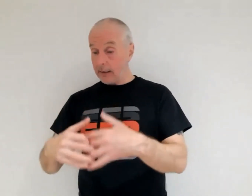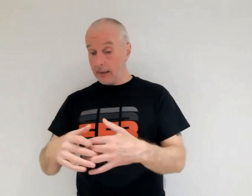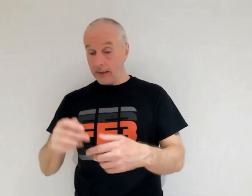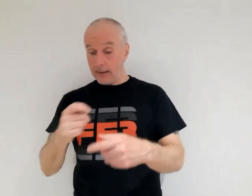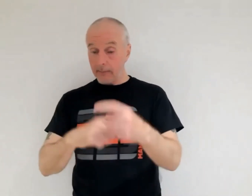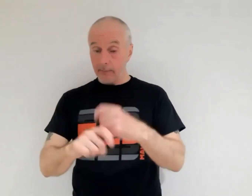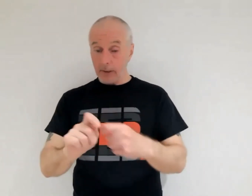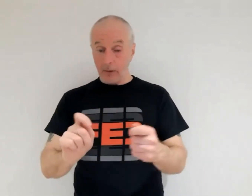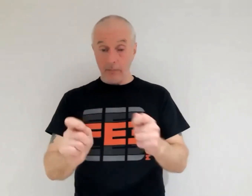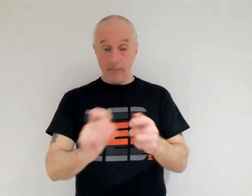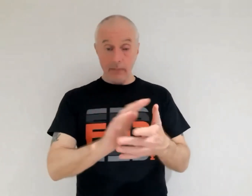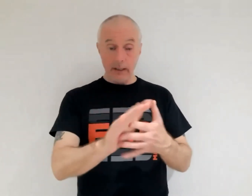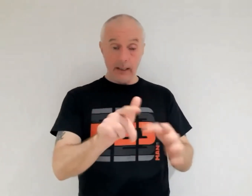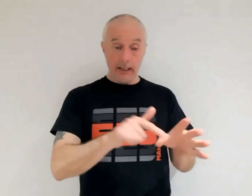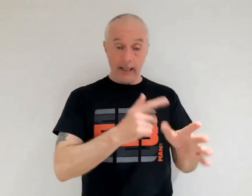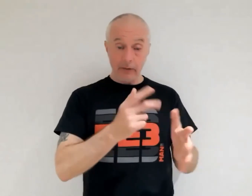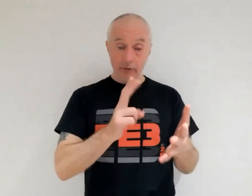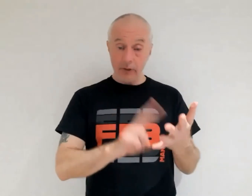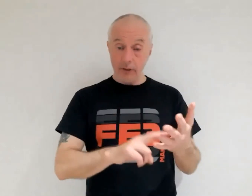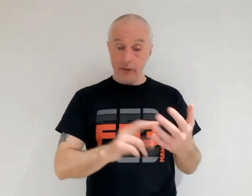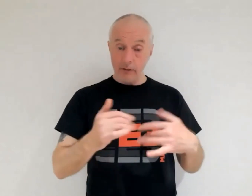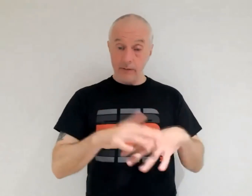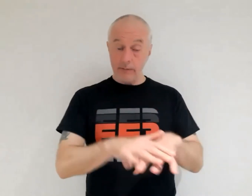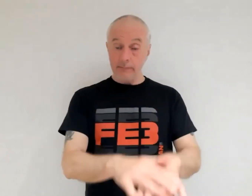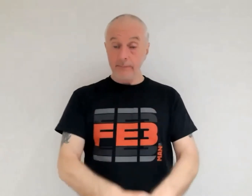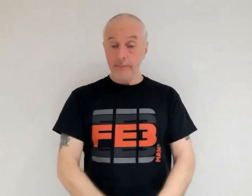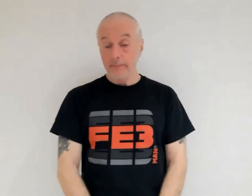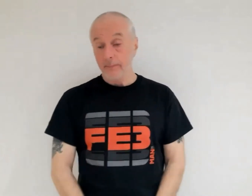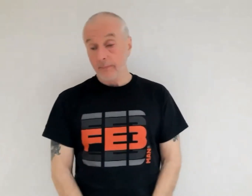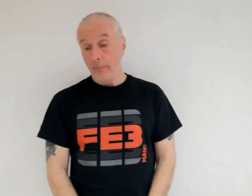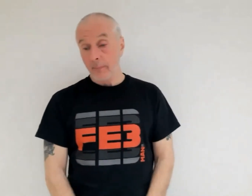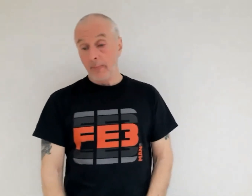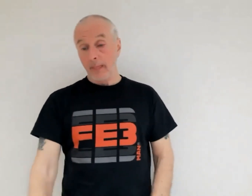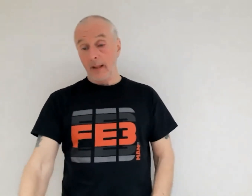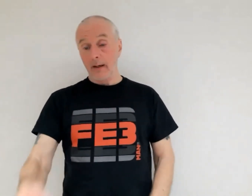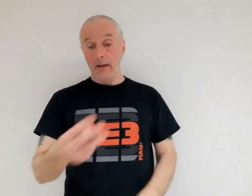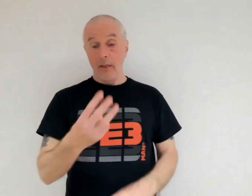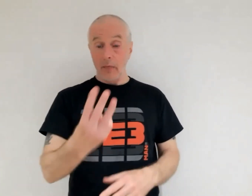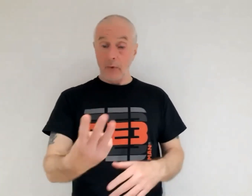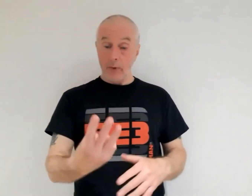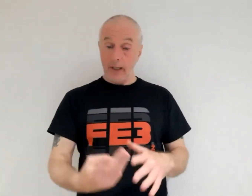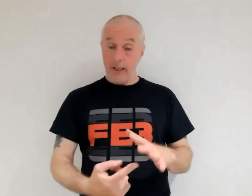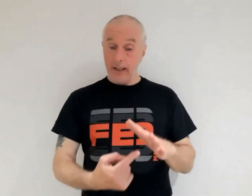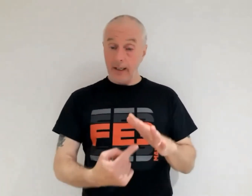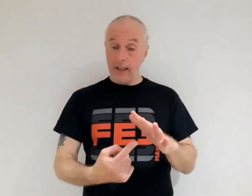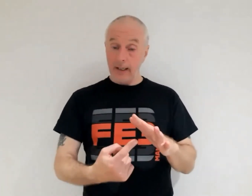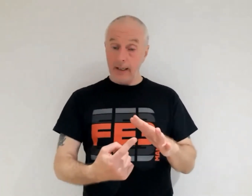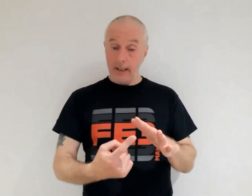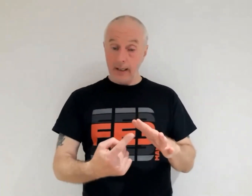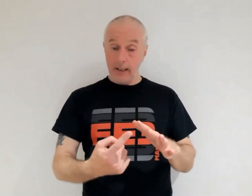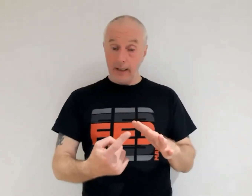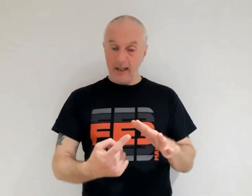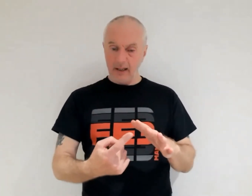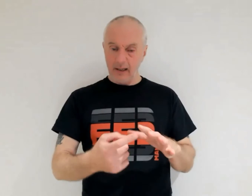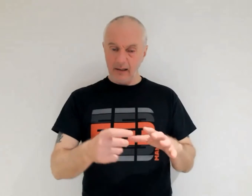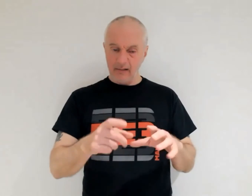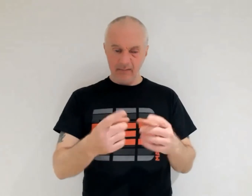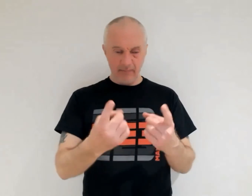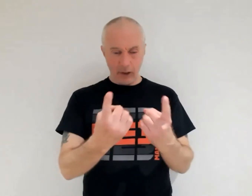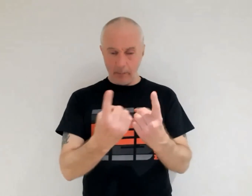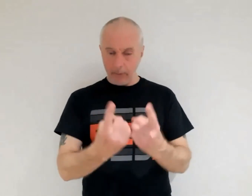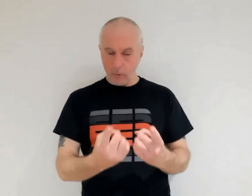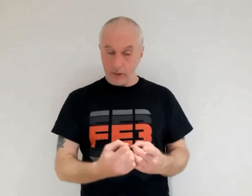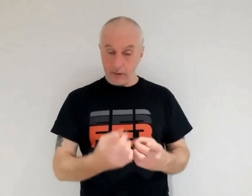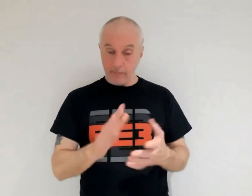hydrogen. The 3 components that have been identified as being effectively the conversion kit are